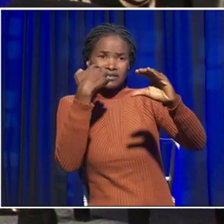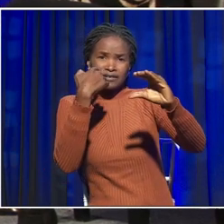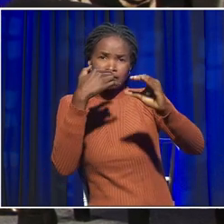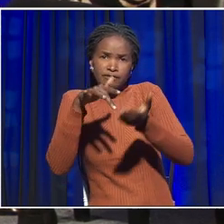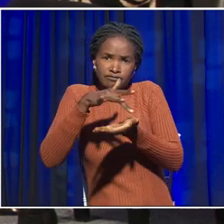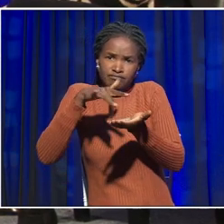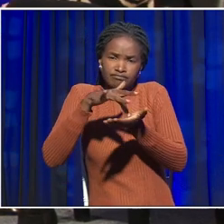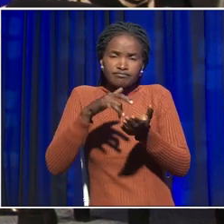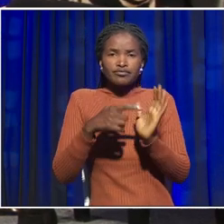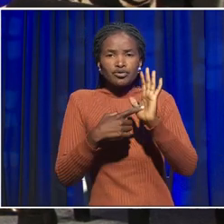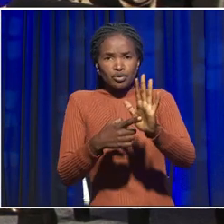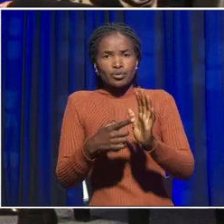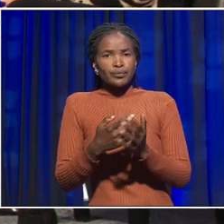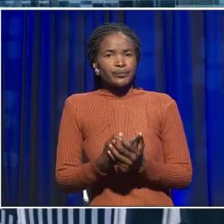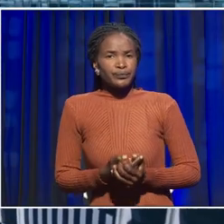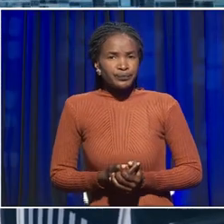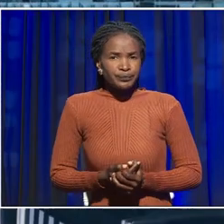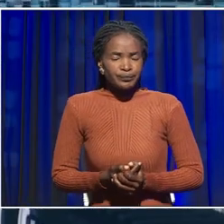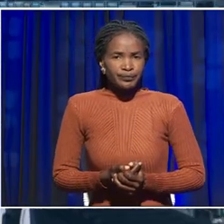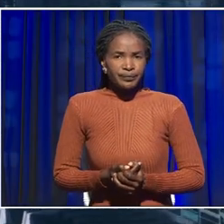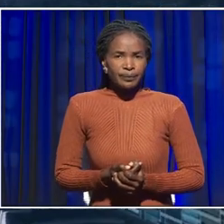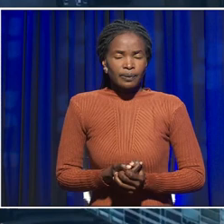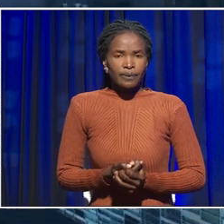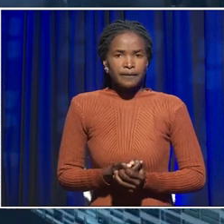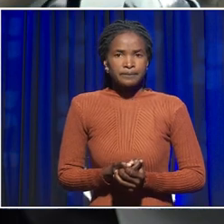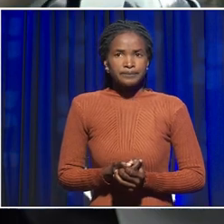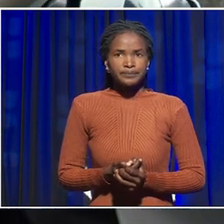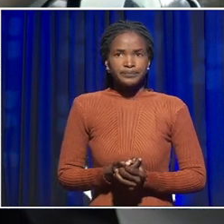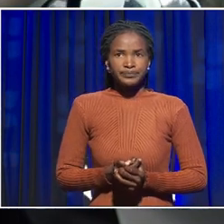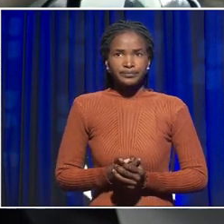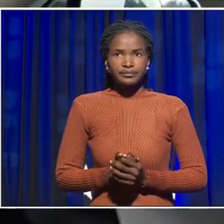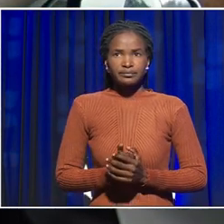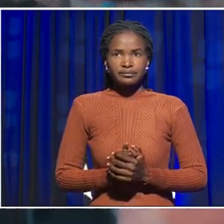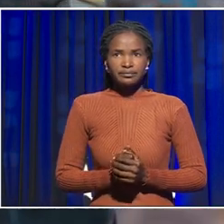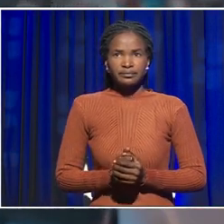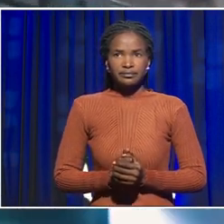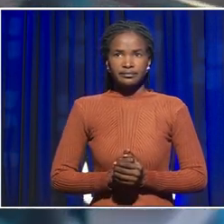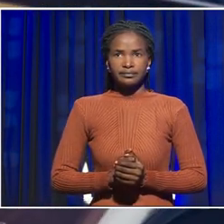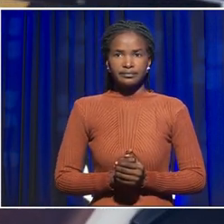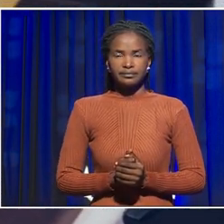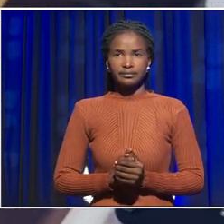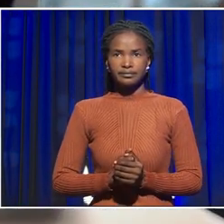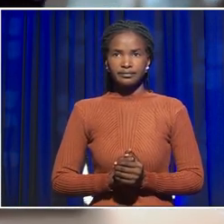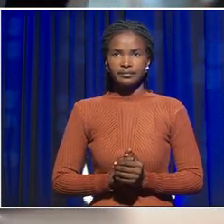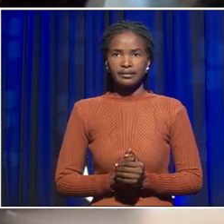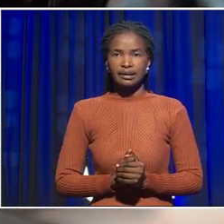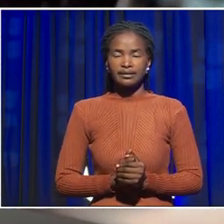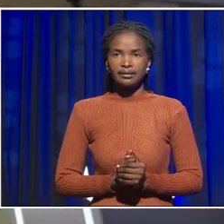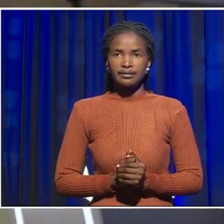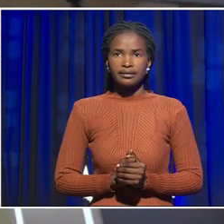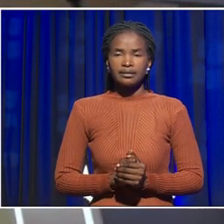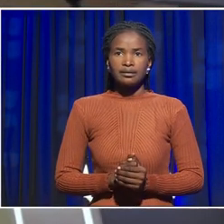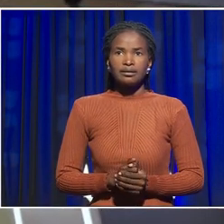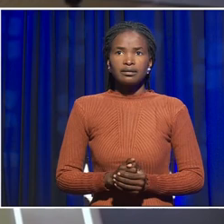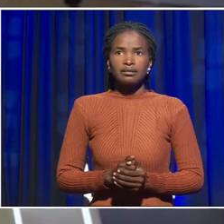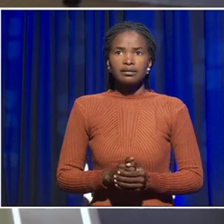extract. Thank you. The fourth industrial